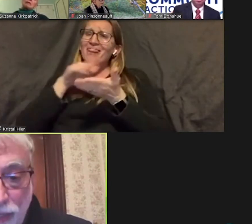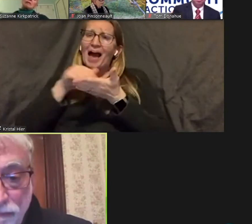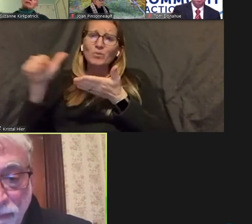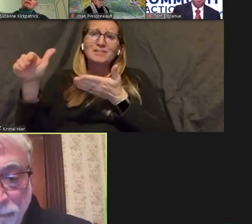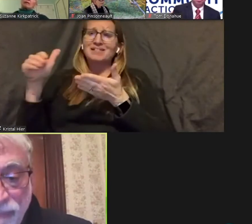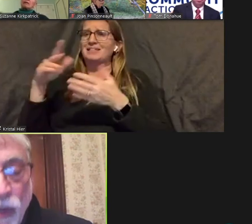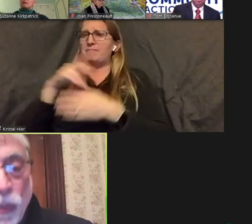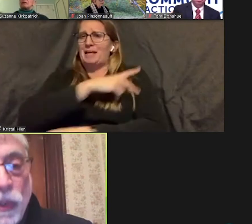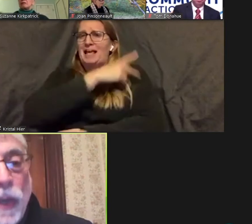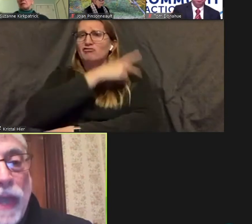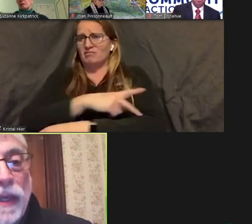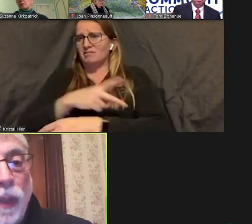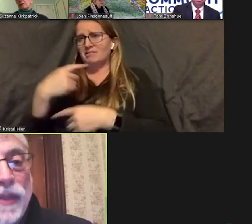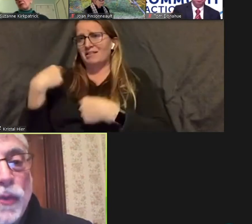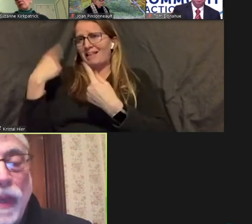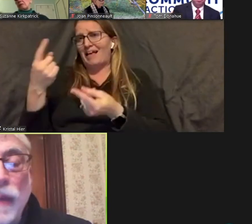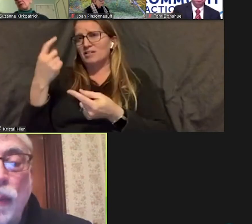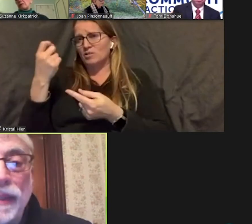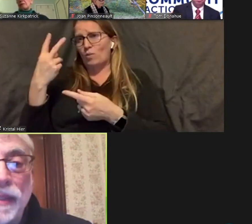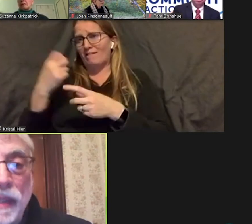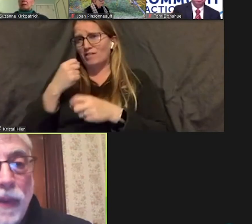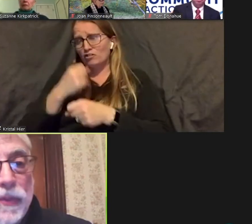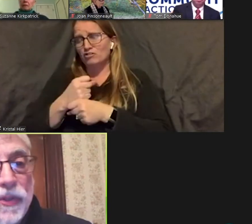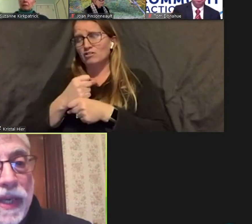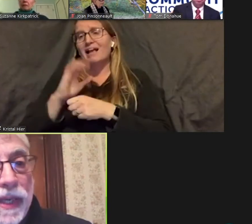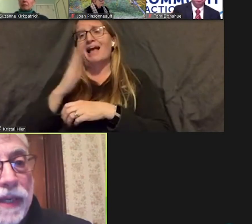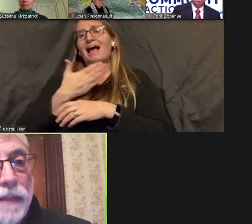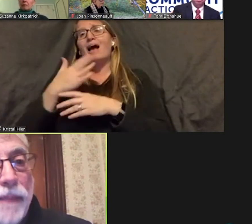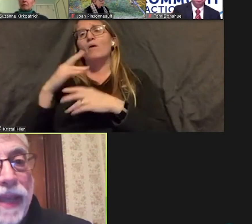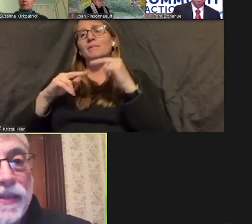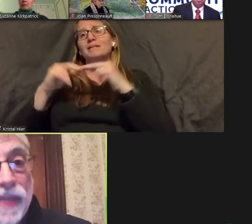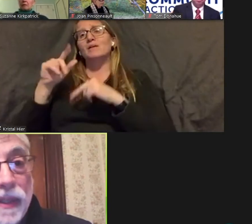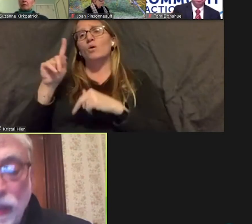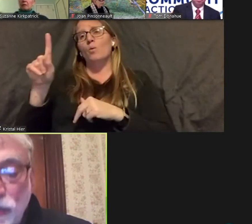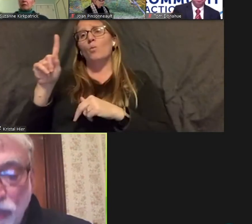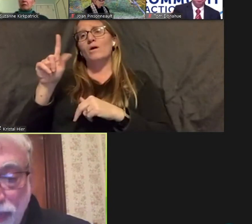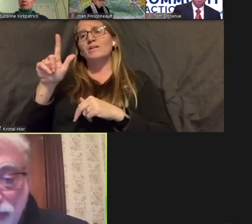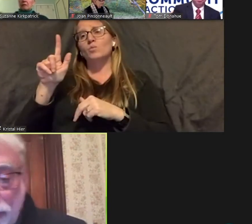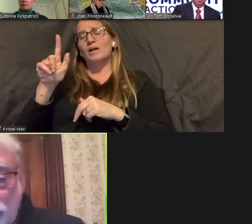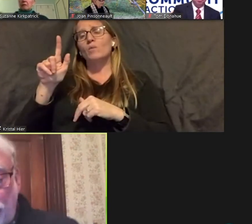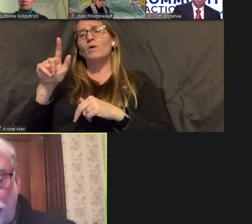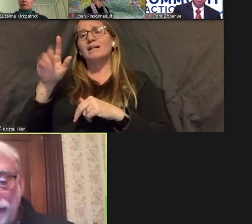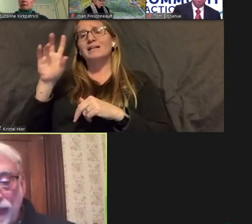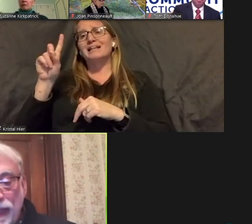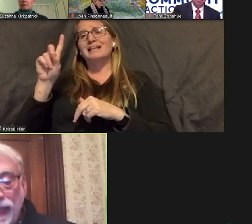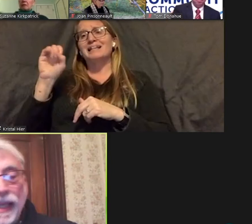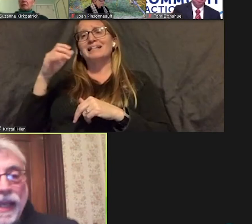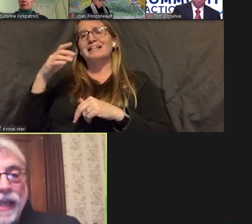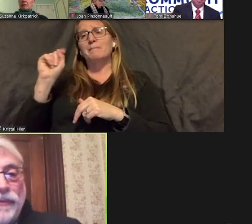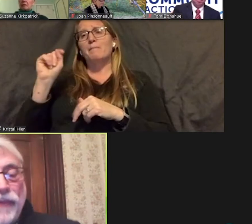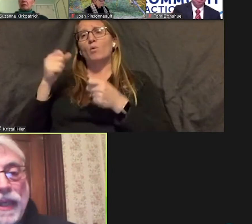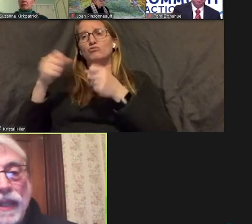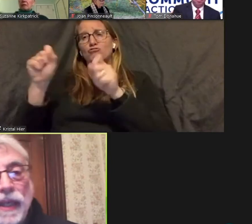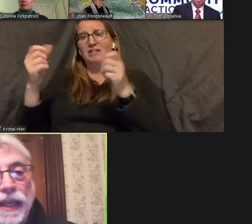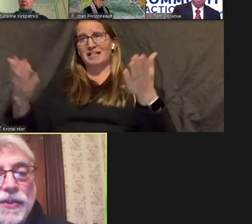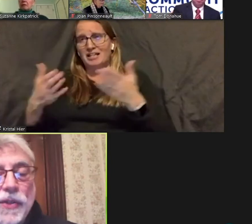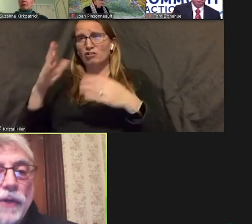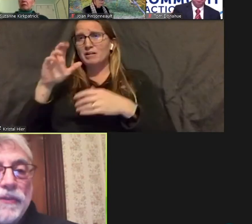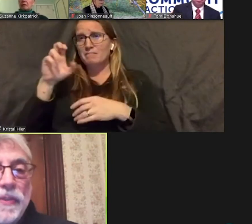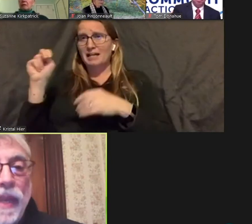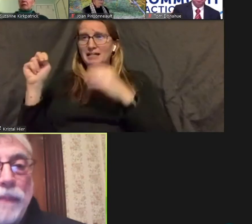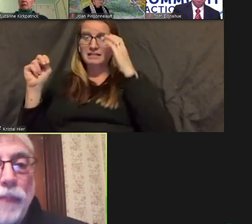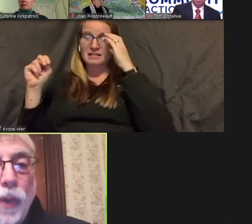that time. We're located at 121 Depot Street here in Bennington in the GBIX building. The Free